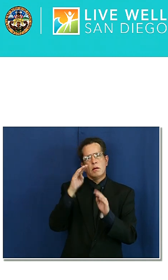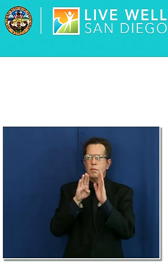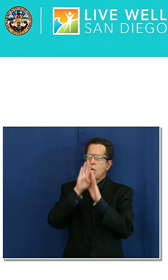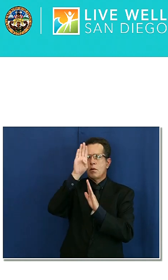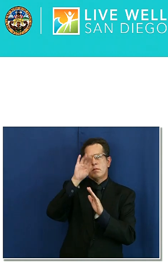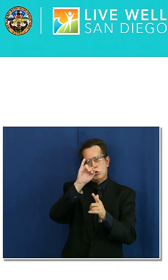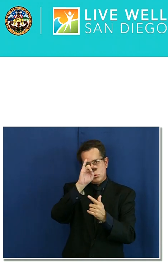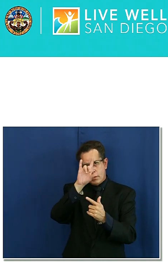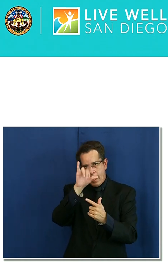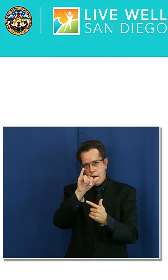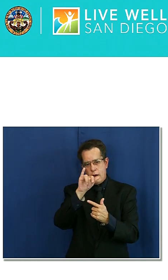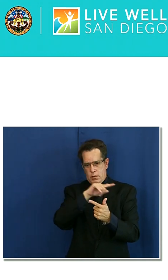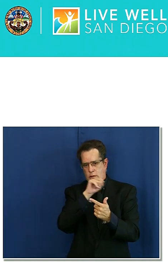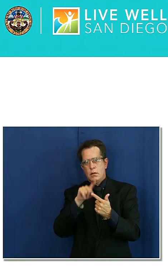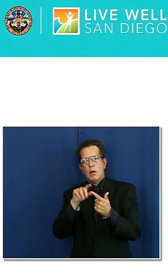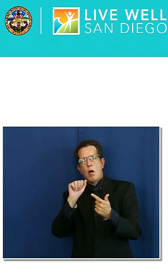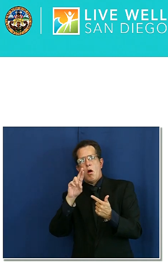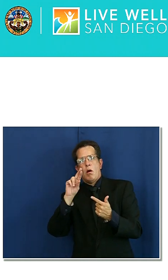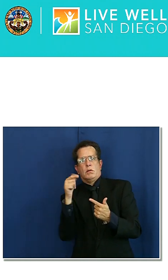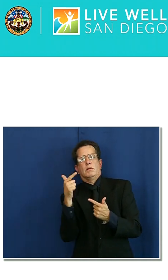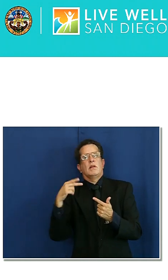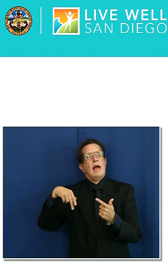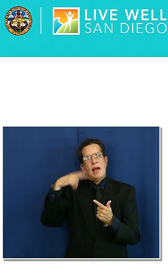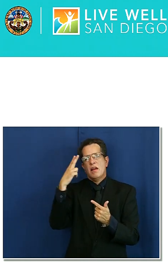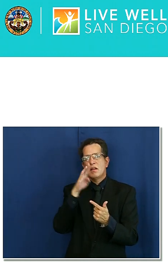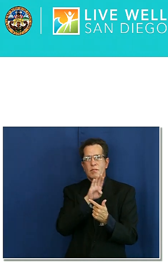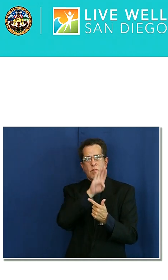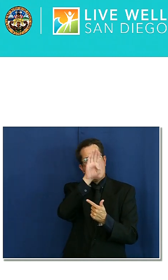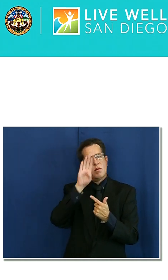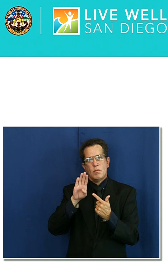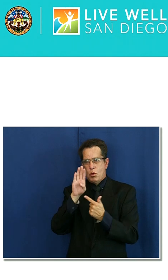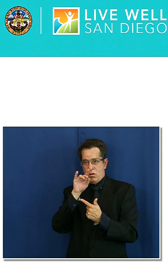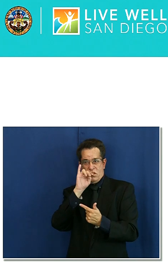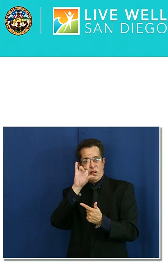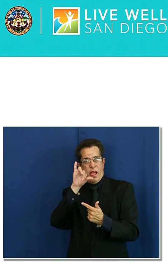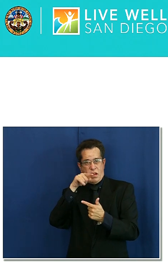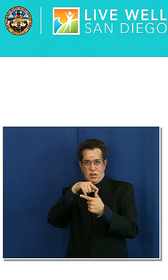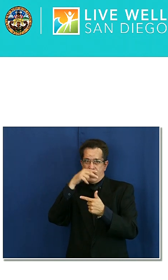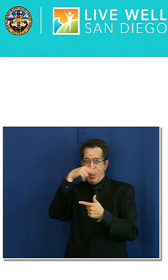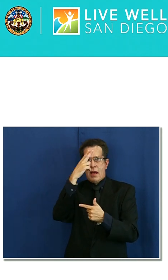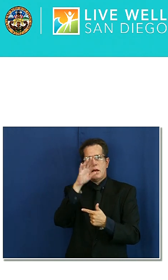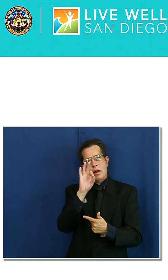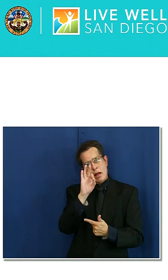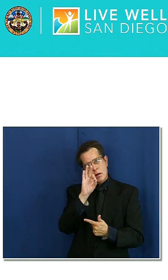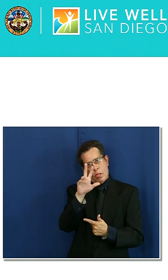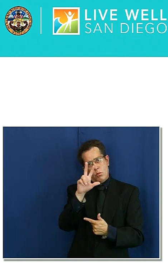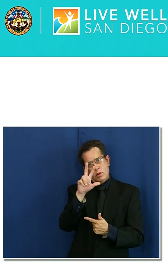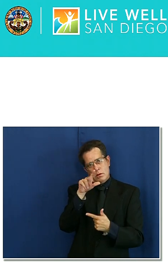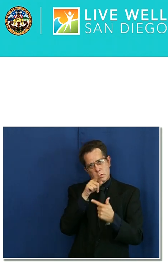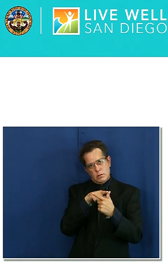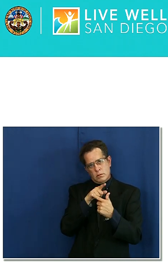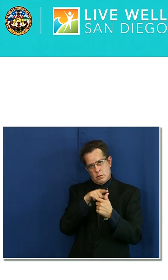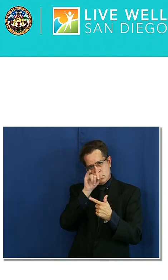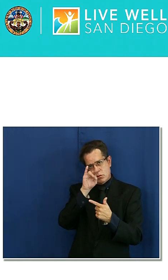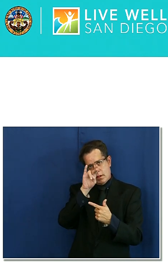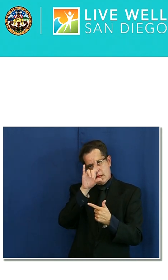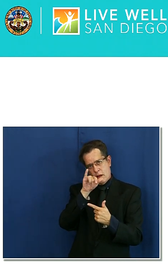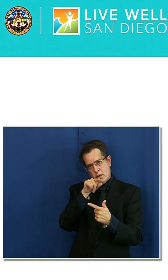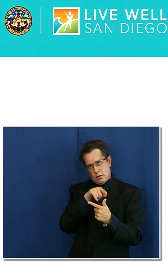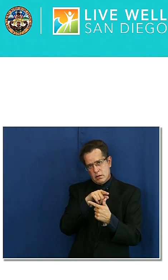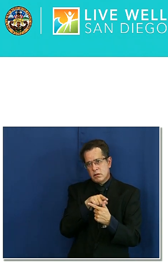of July and August. Note that July has the largest number of outbreaks with 93 outbreaks